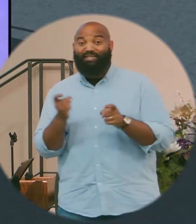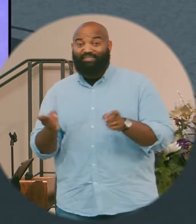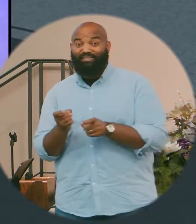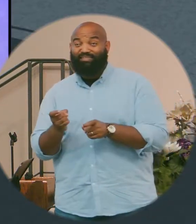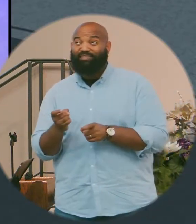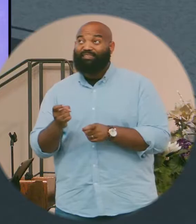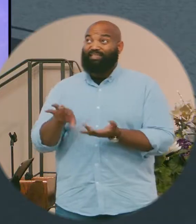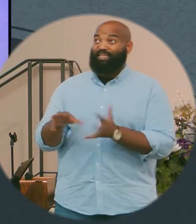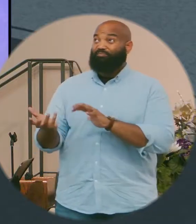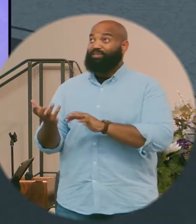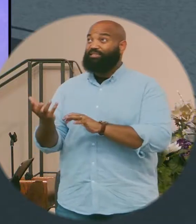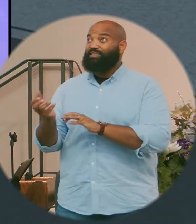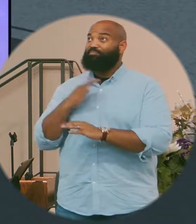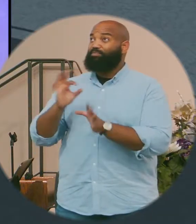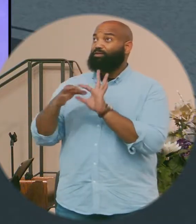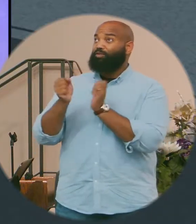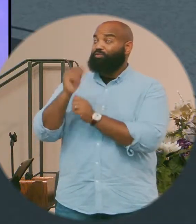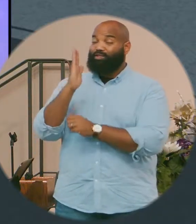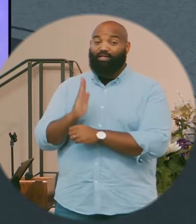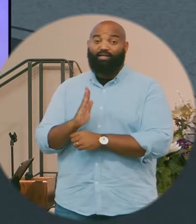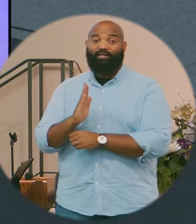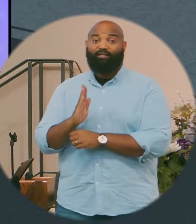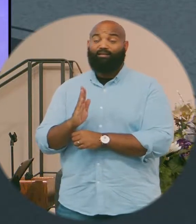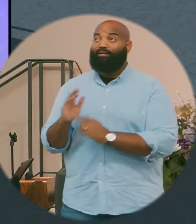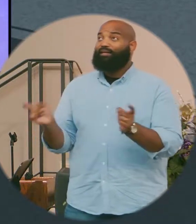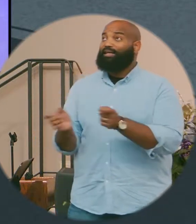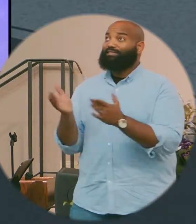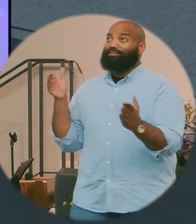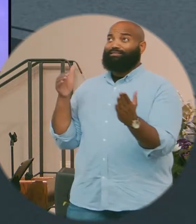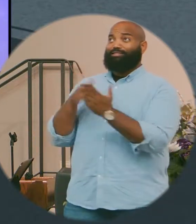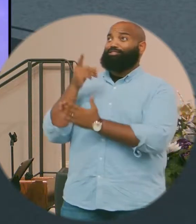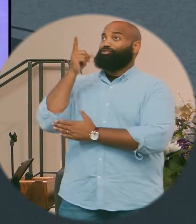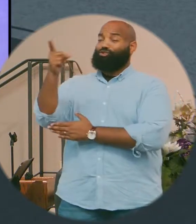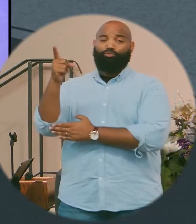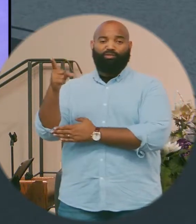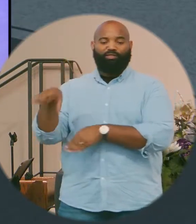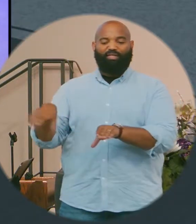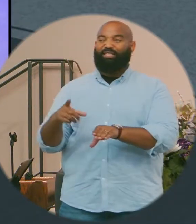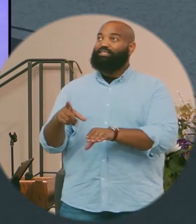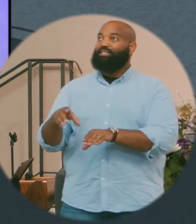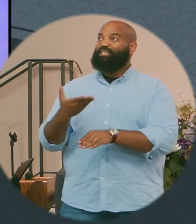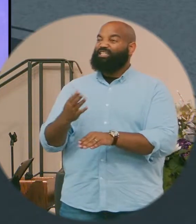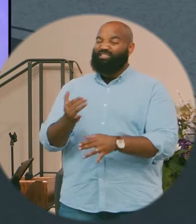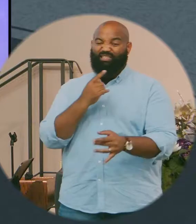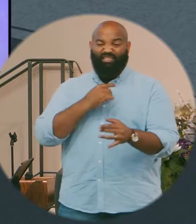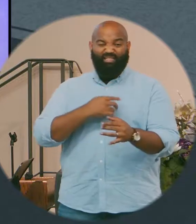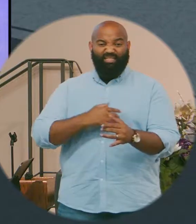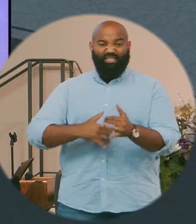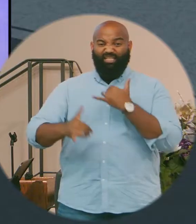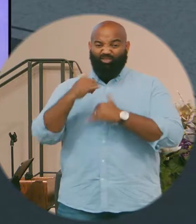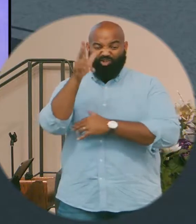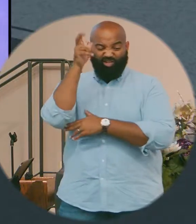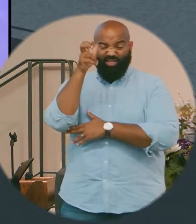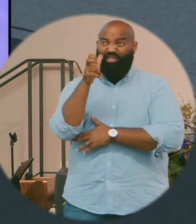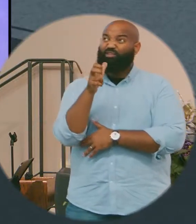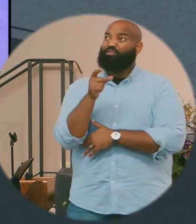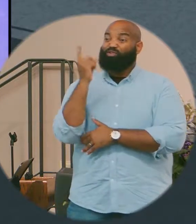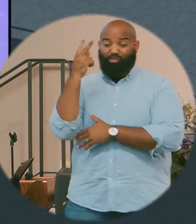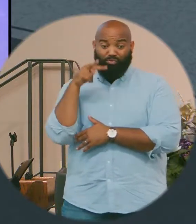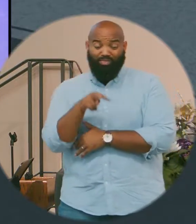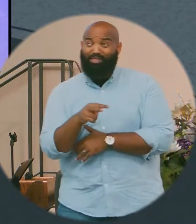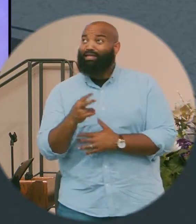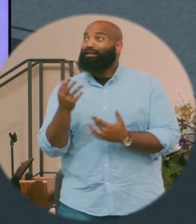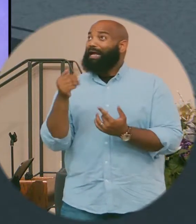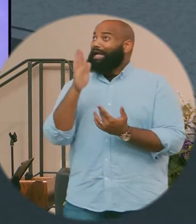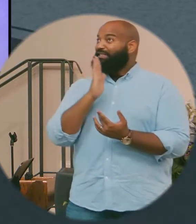against you, you only have I sinned and done what is evil in your sight. At that point, it wasn't about Nathan.